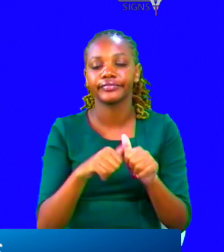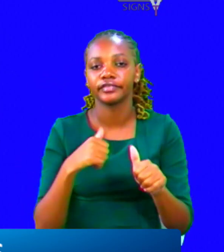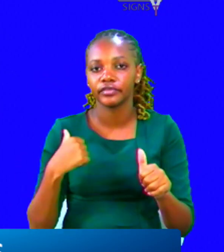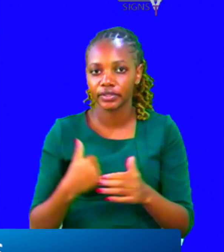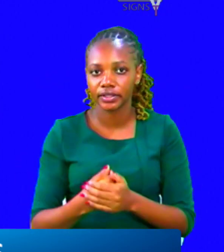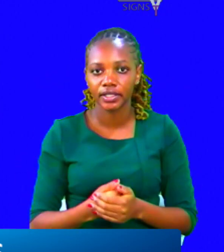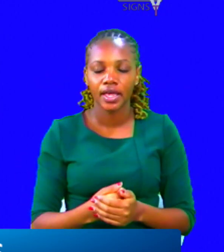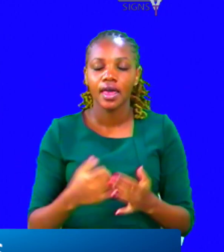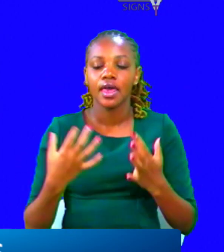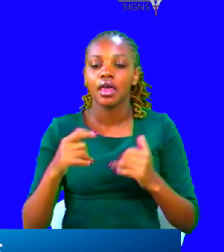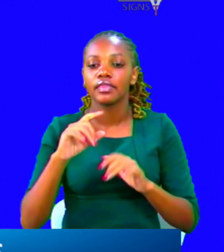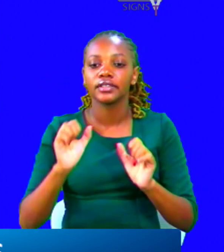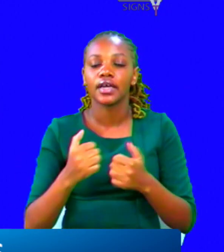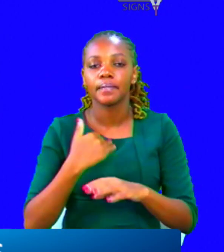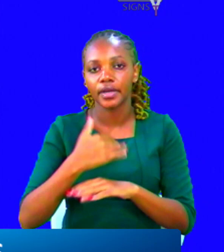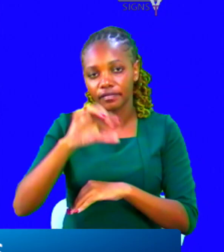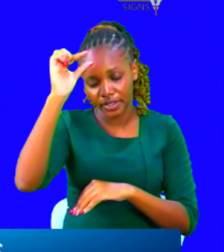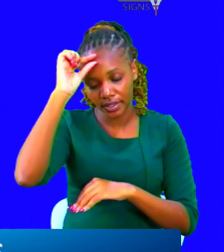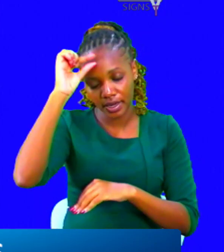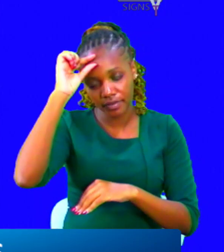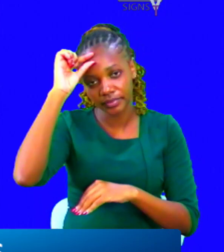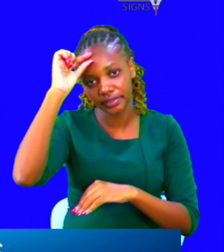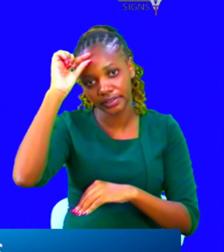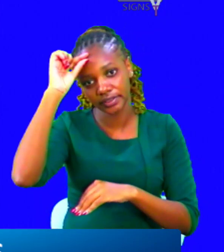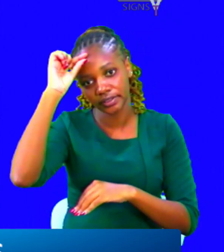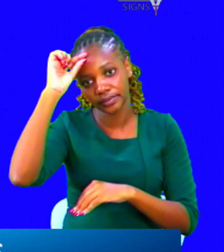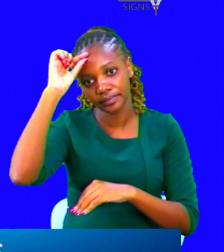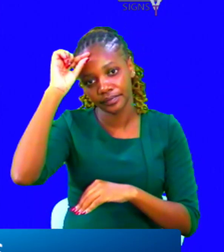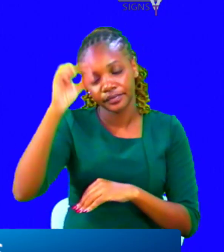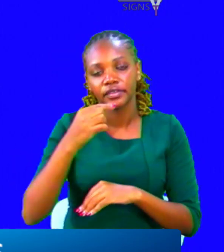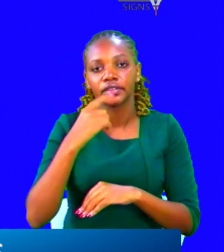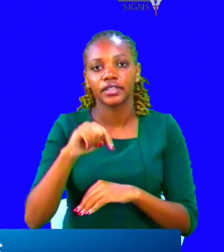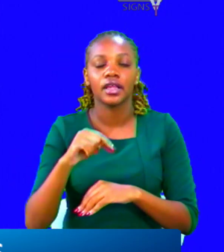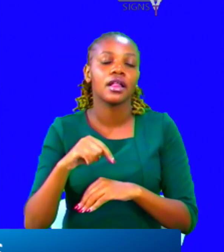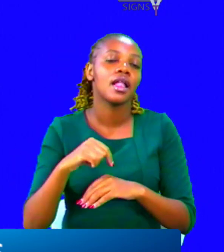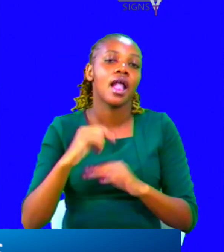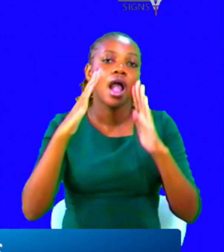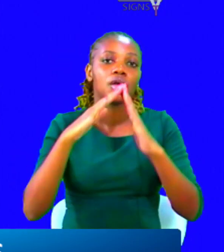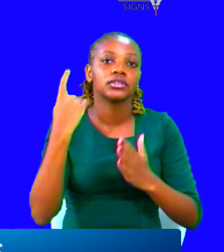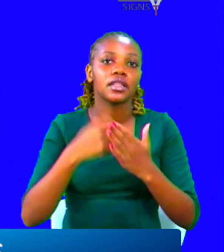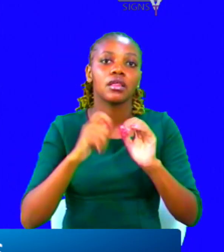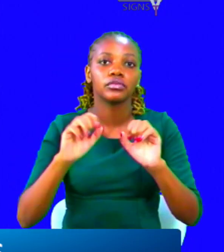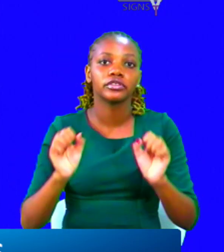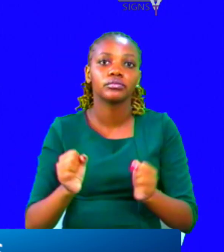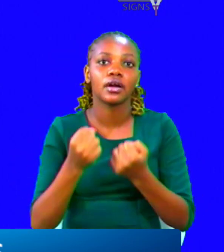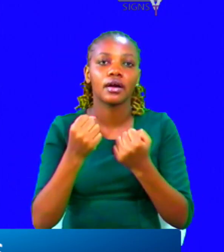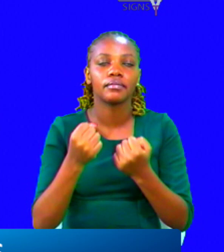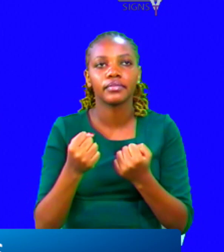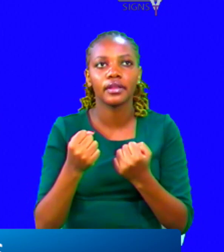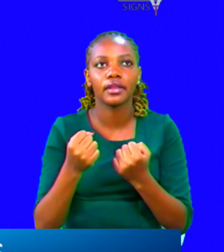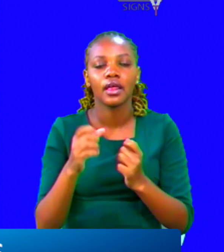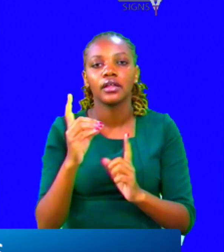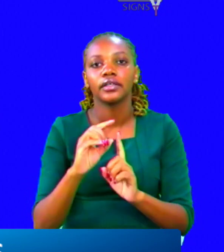painful end month awaits Kenyans after the government backdated the housing levy to 1st July following the lifting